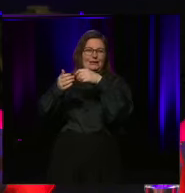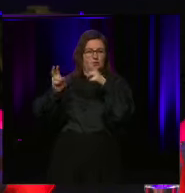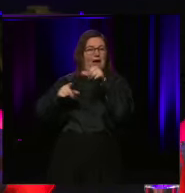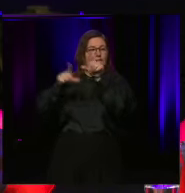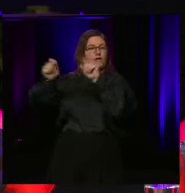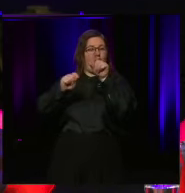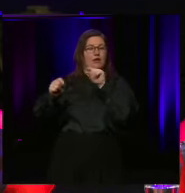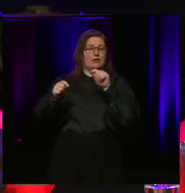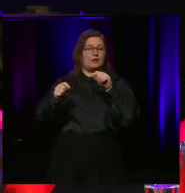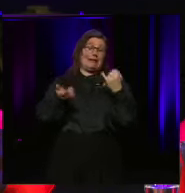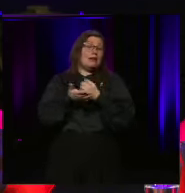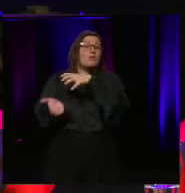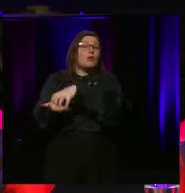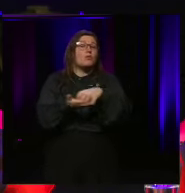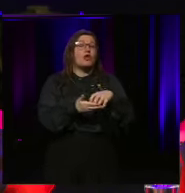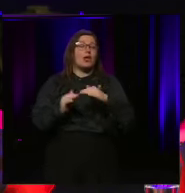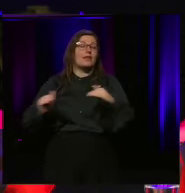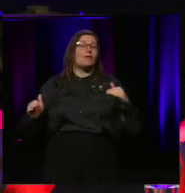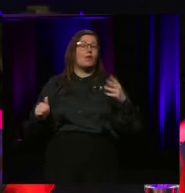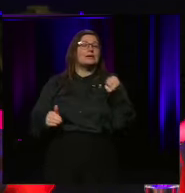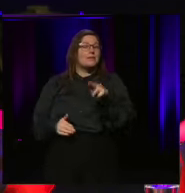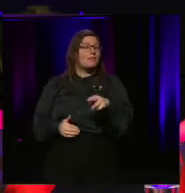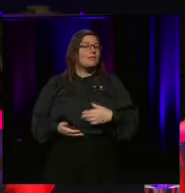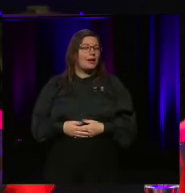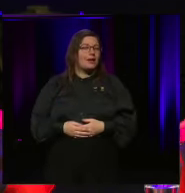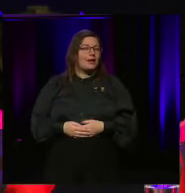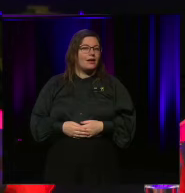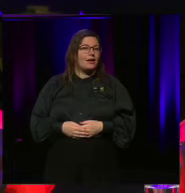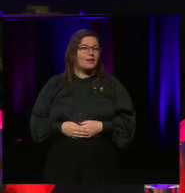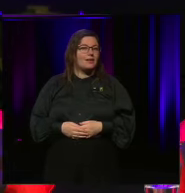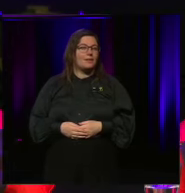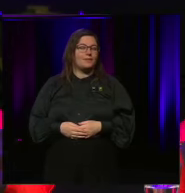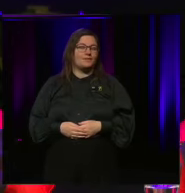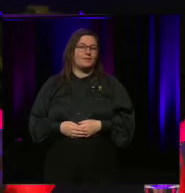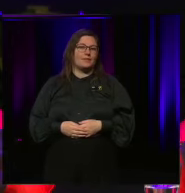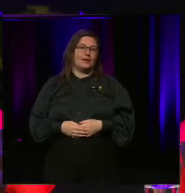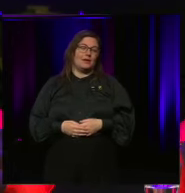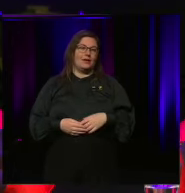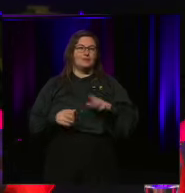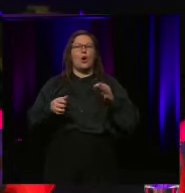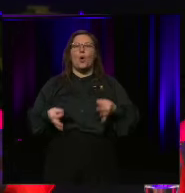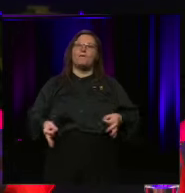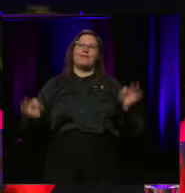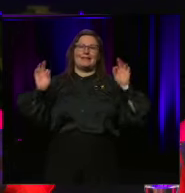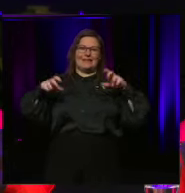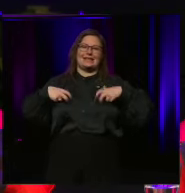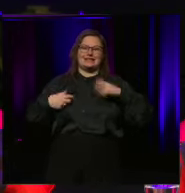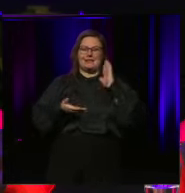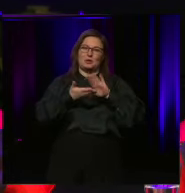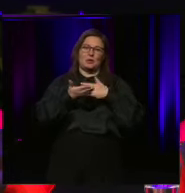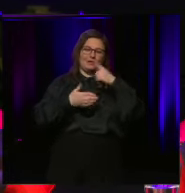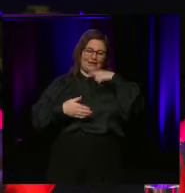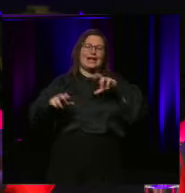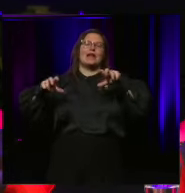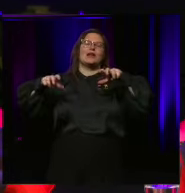within their municipality. And in opposing them, they have referred to the